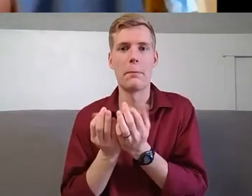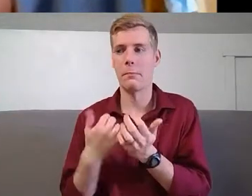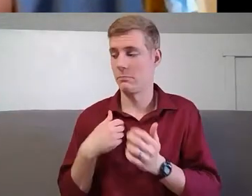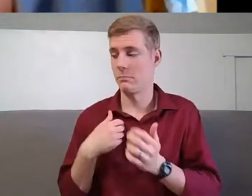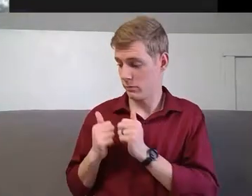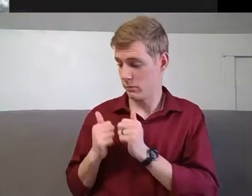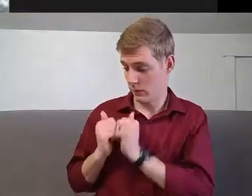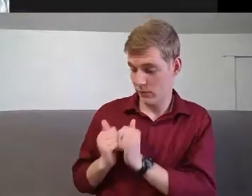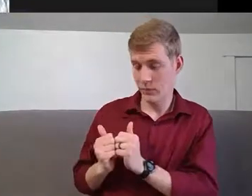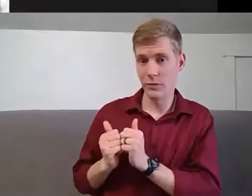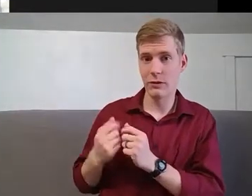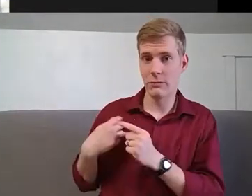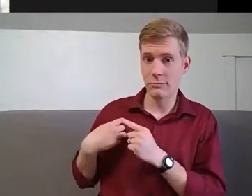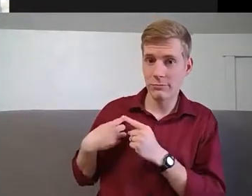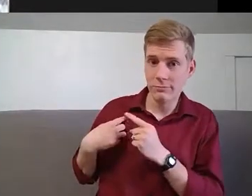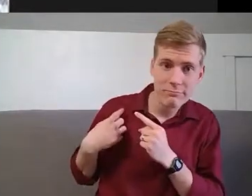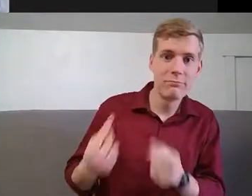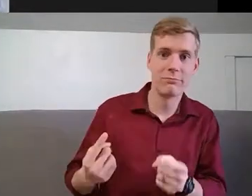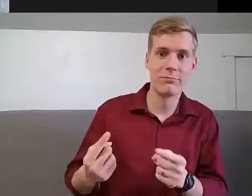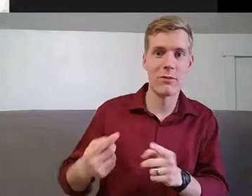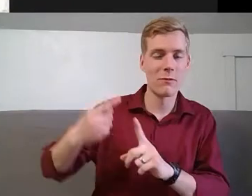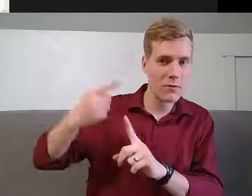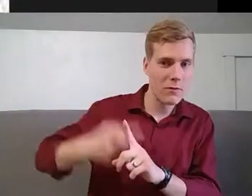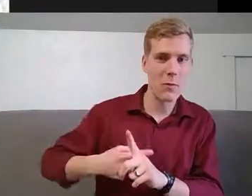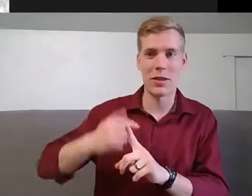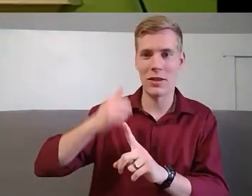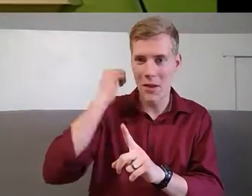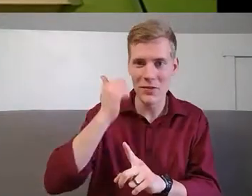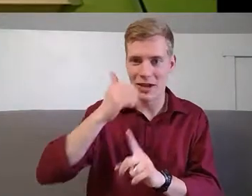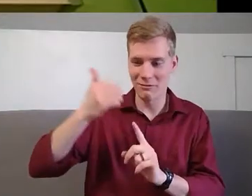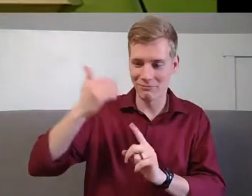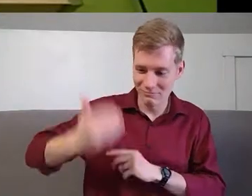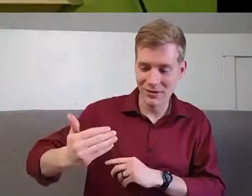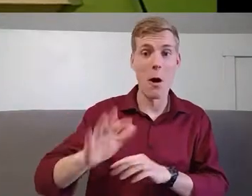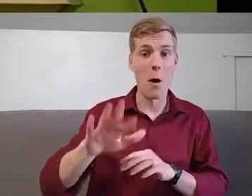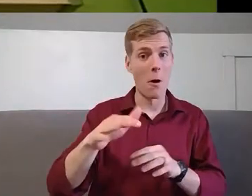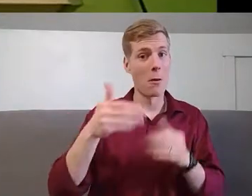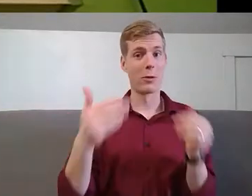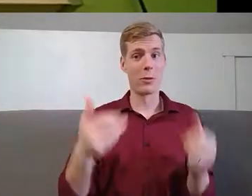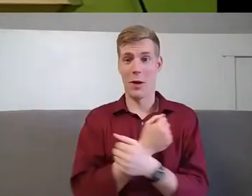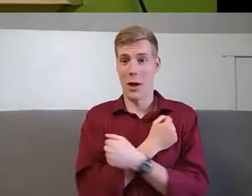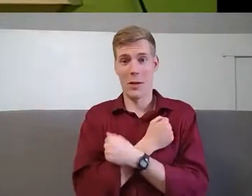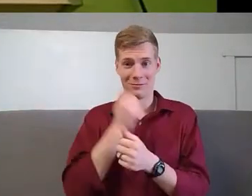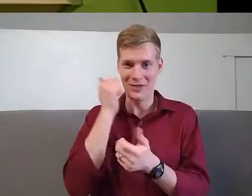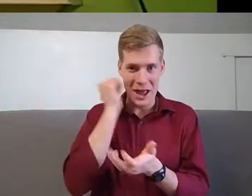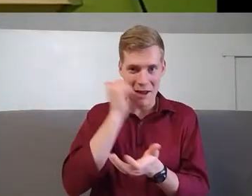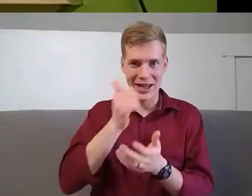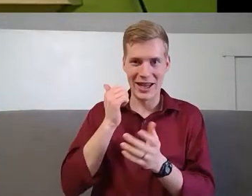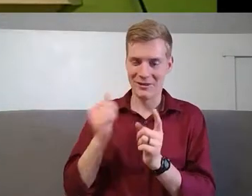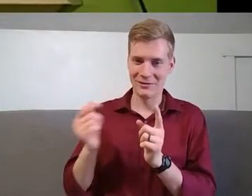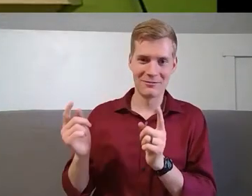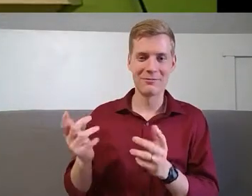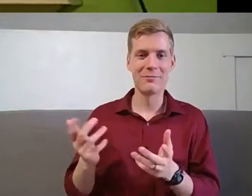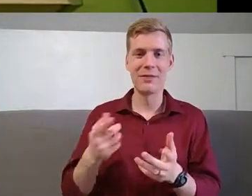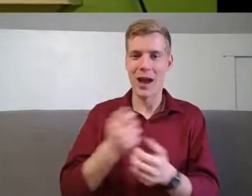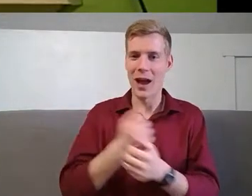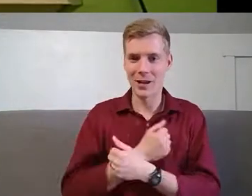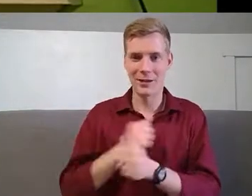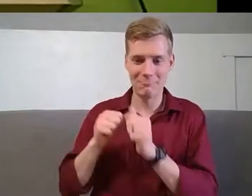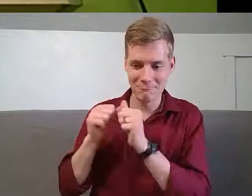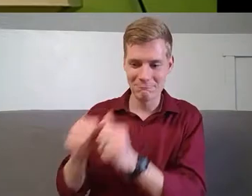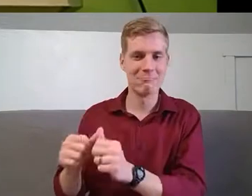and we've been together the whole month. Good, then you guys should hug. Just about every day. You guys should totally